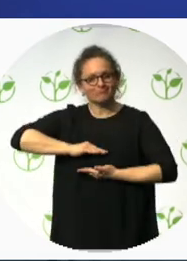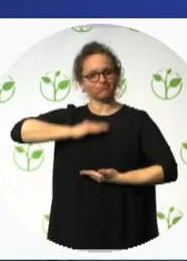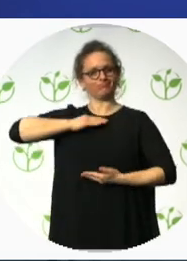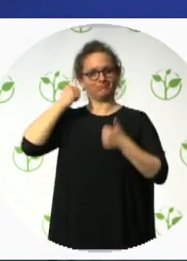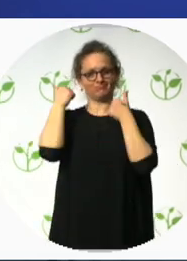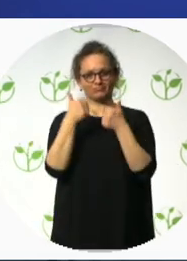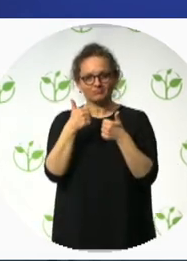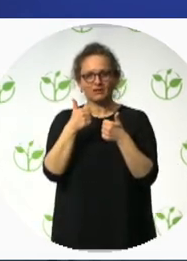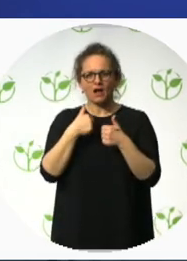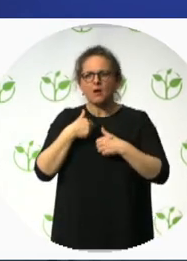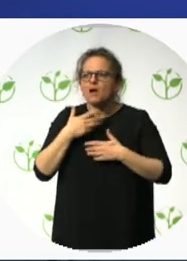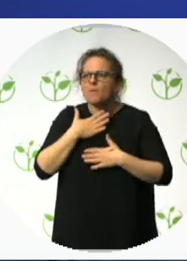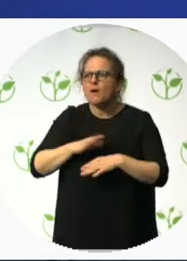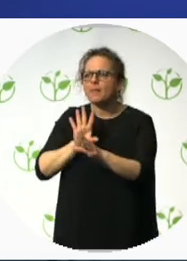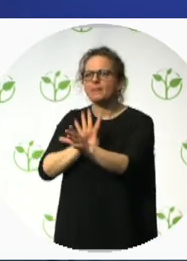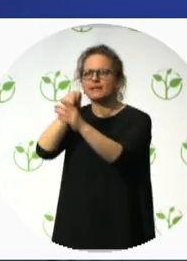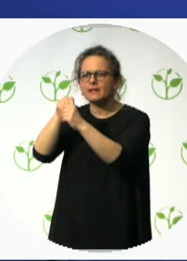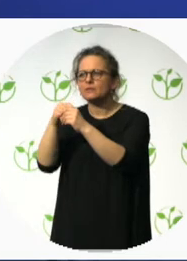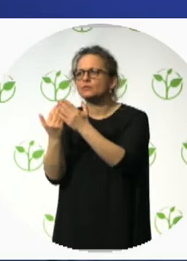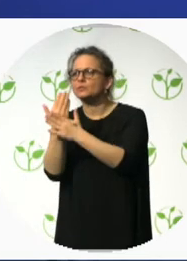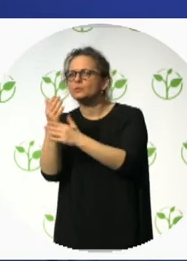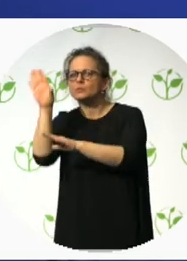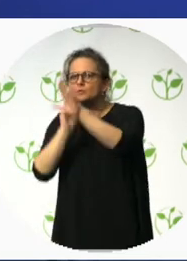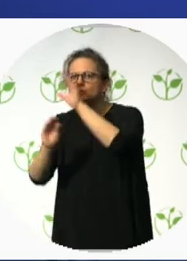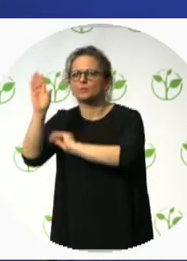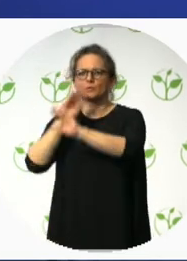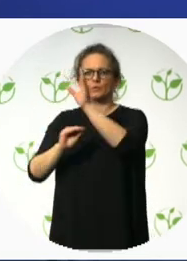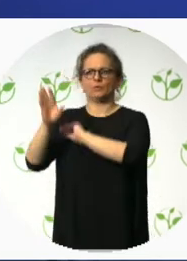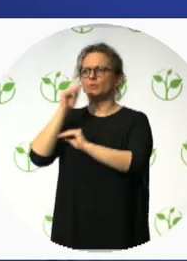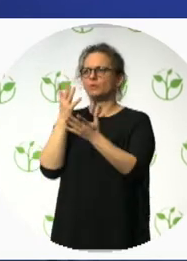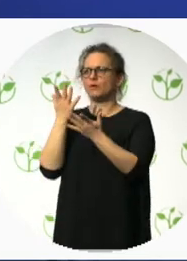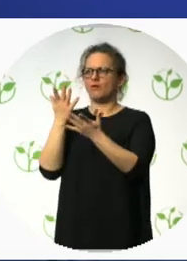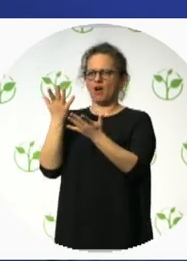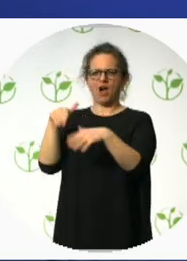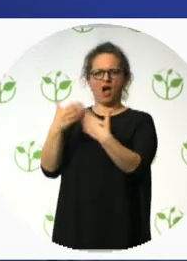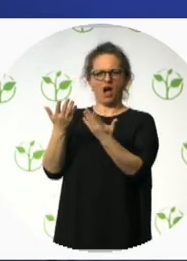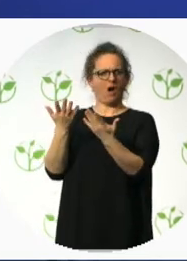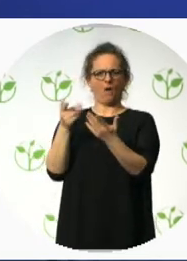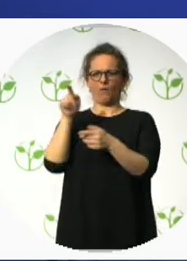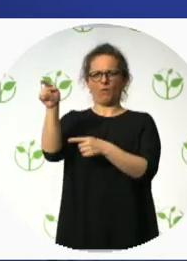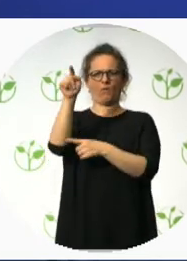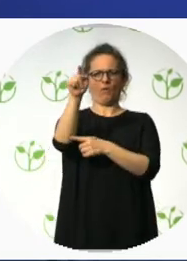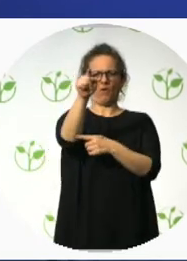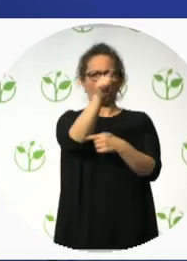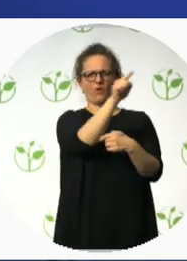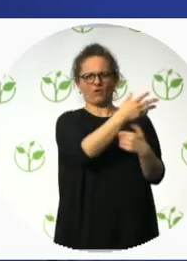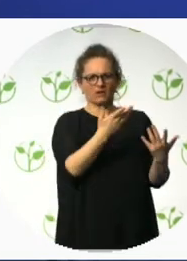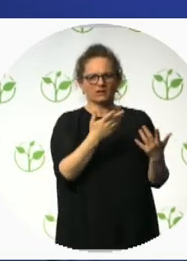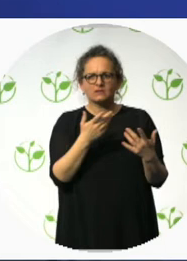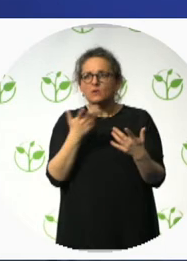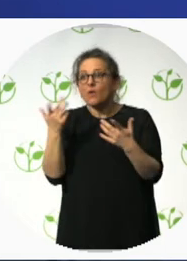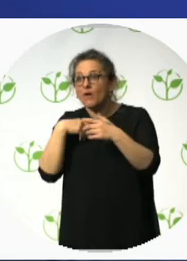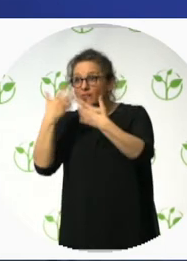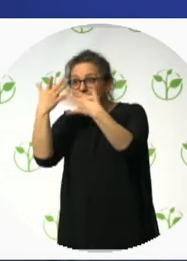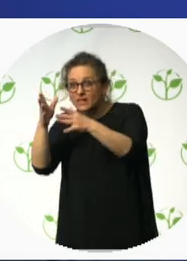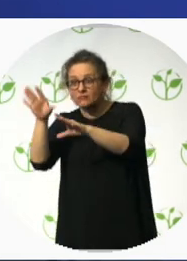or if you need to be able to do courses at your job to be able to move up